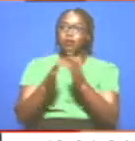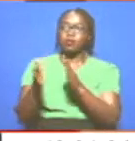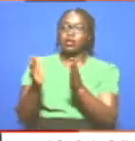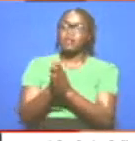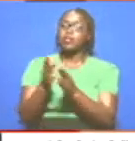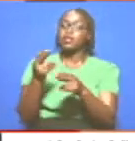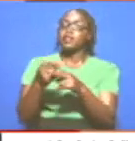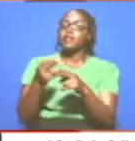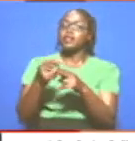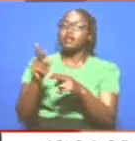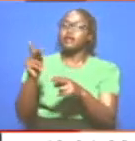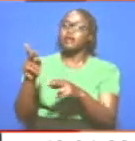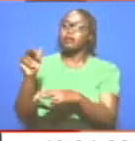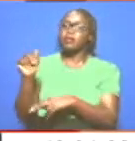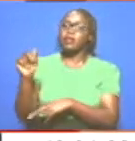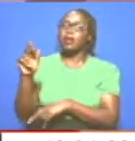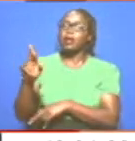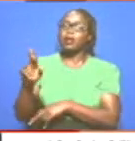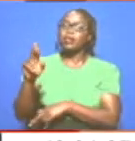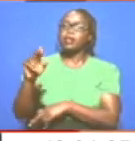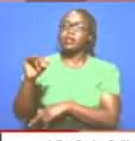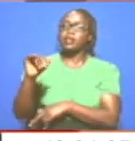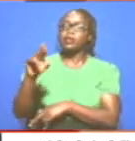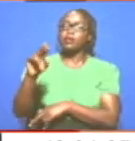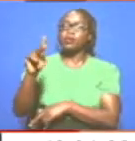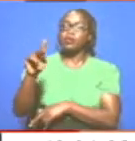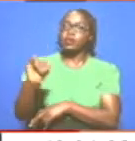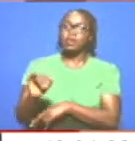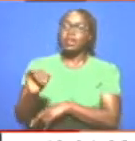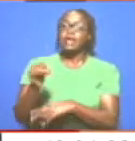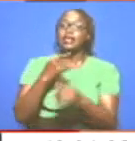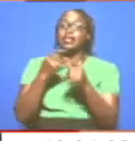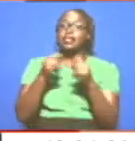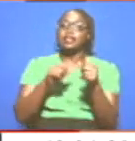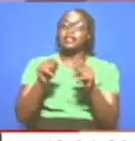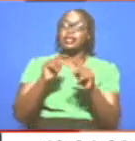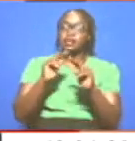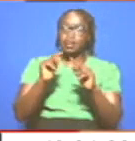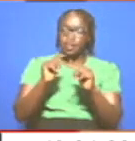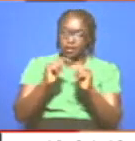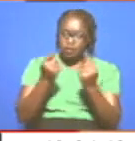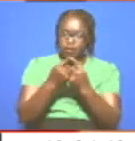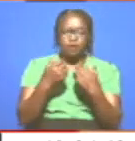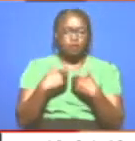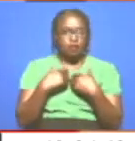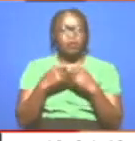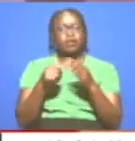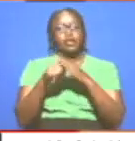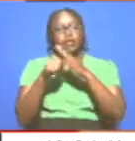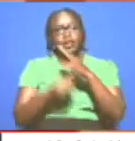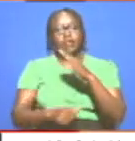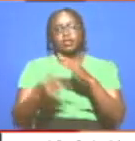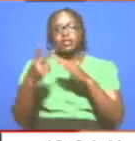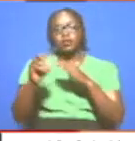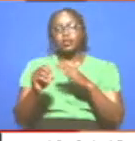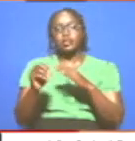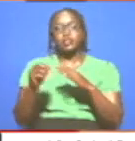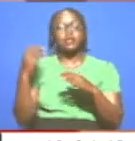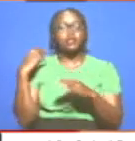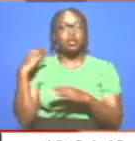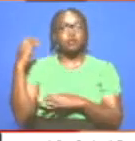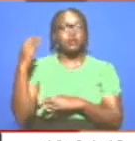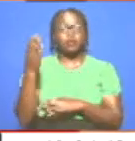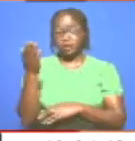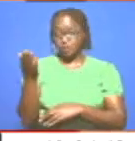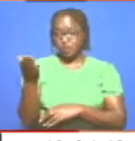race walking coach. He's going to be telling us about the team that he has, and also hear from under 20 champion Harrison Wanyonyi at that point.